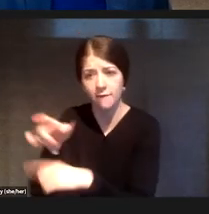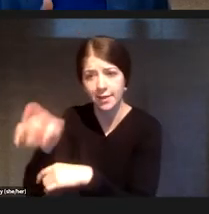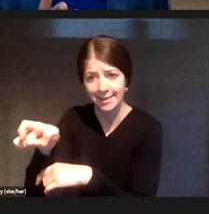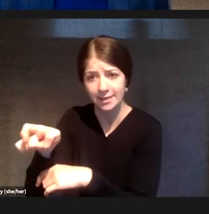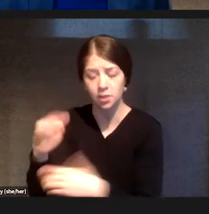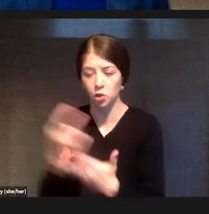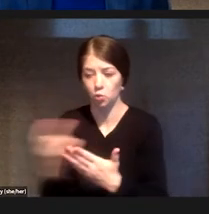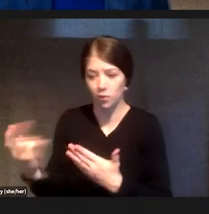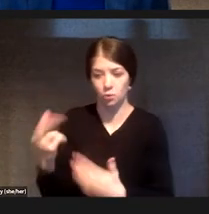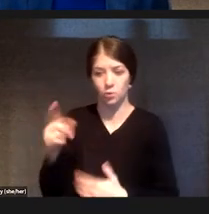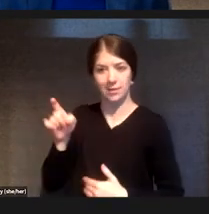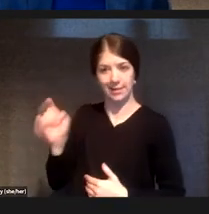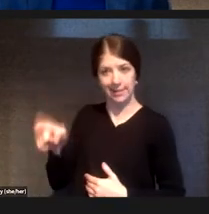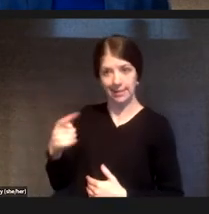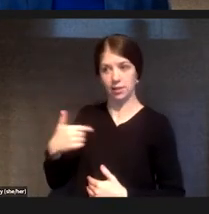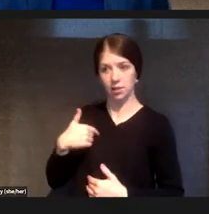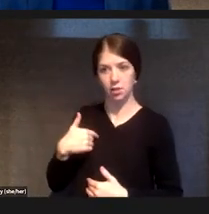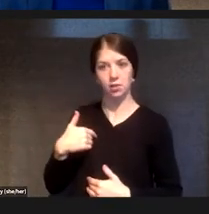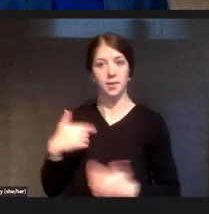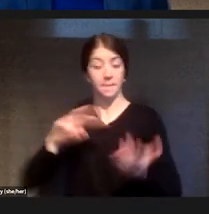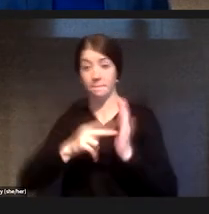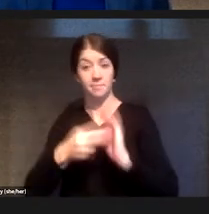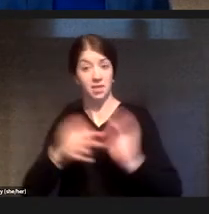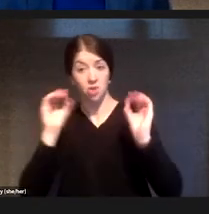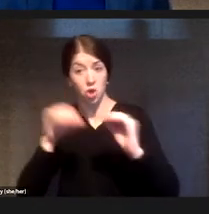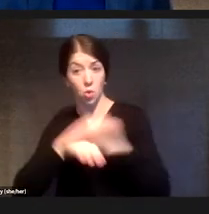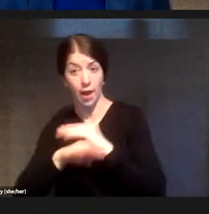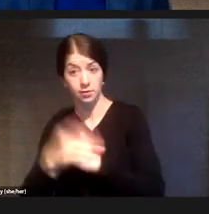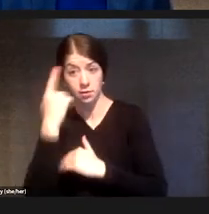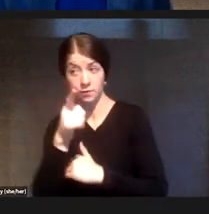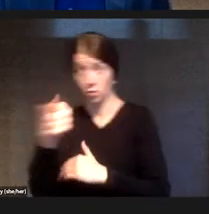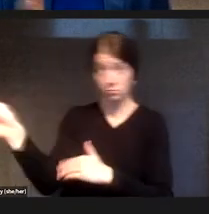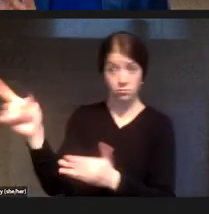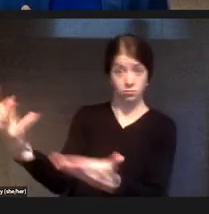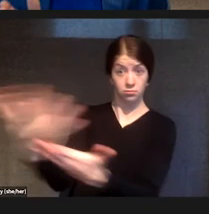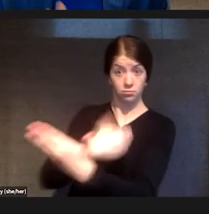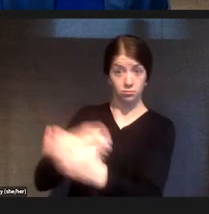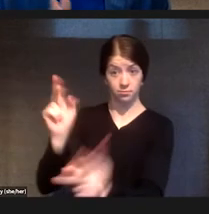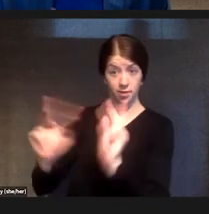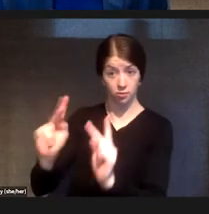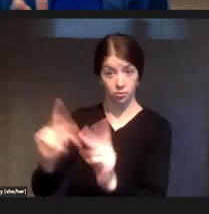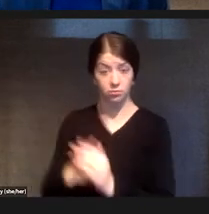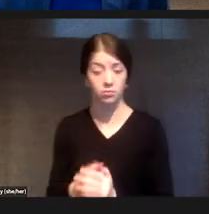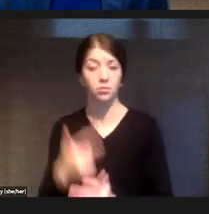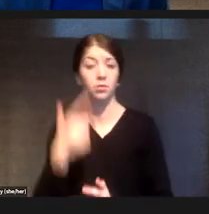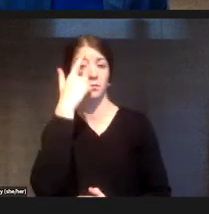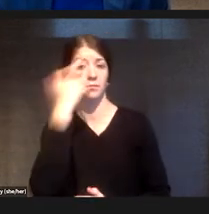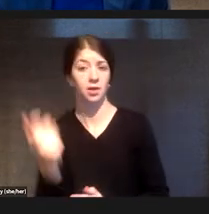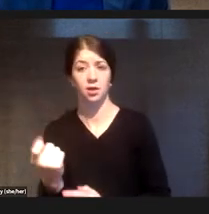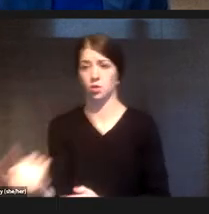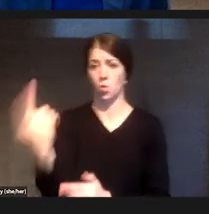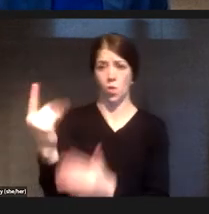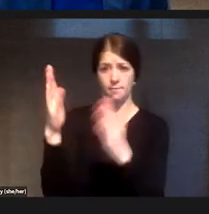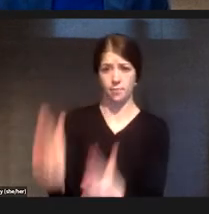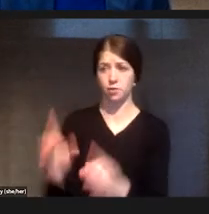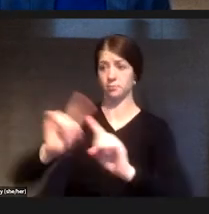the resources that we need, we're not going to provide the access that someone deserves, that just because one person has a different need, that they